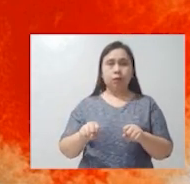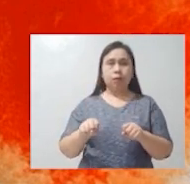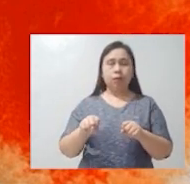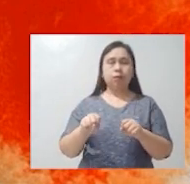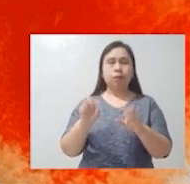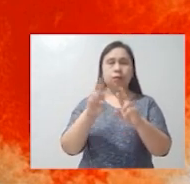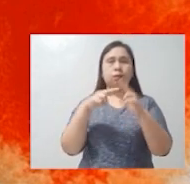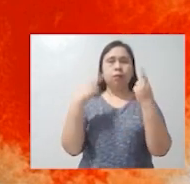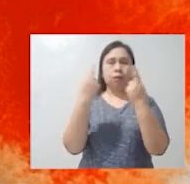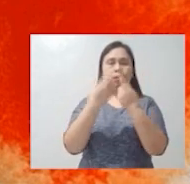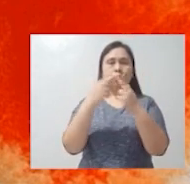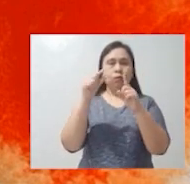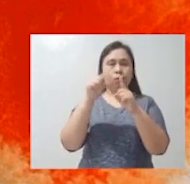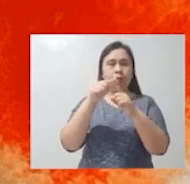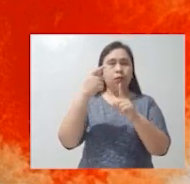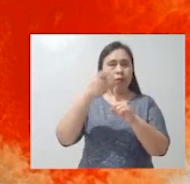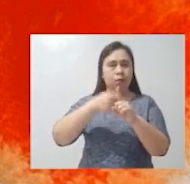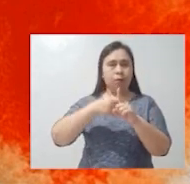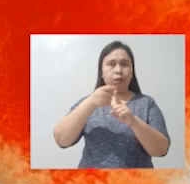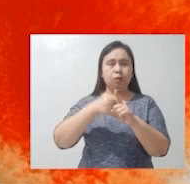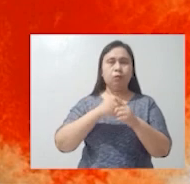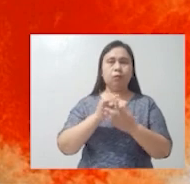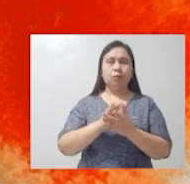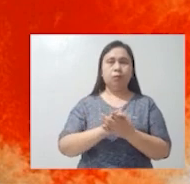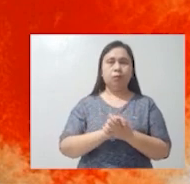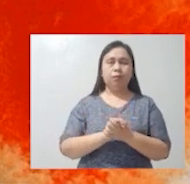word temperature.